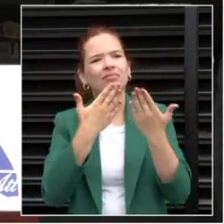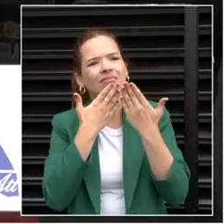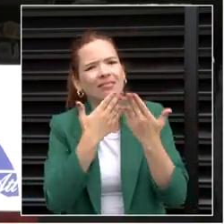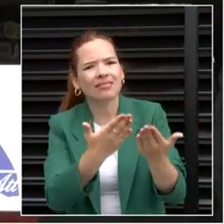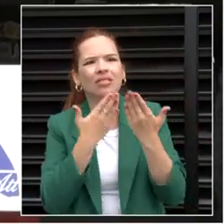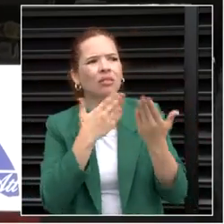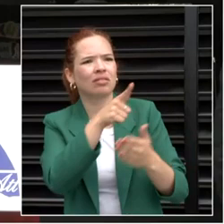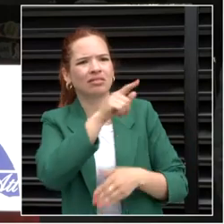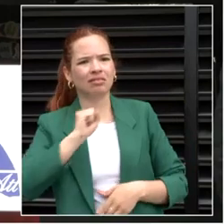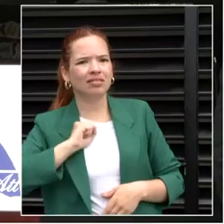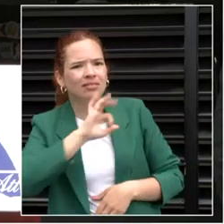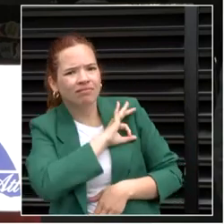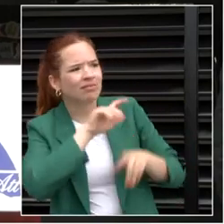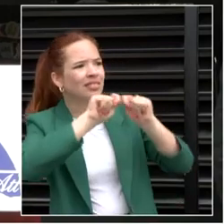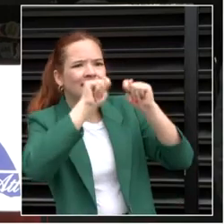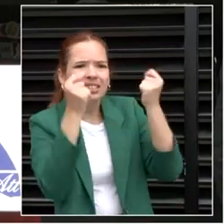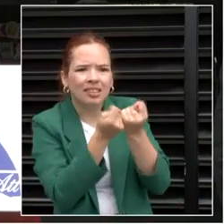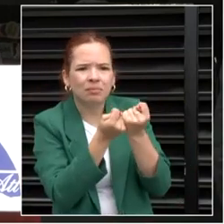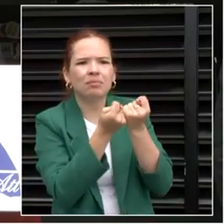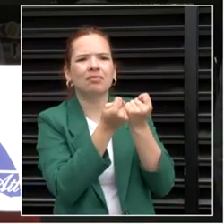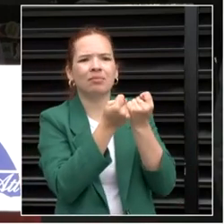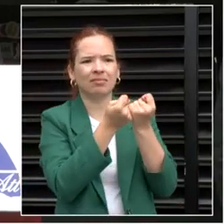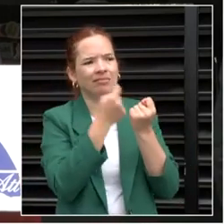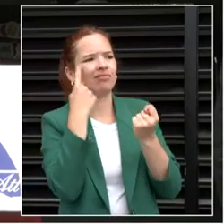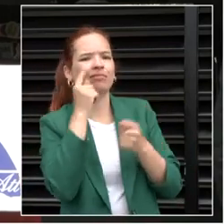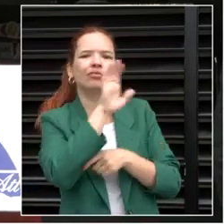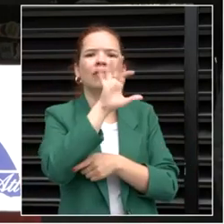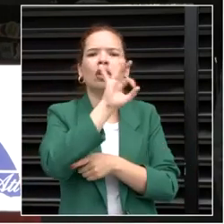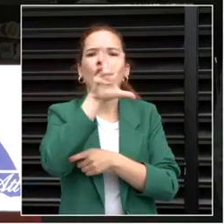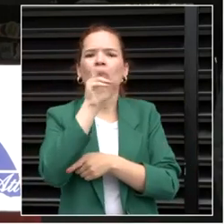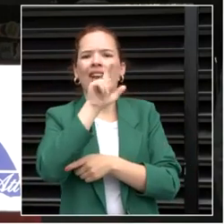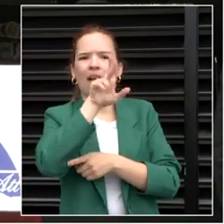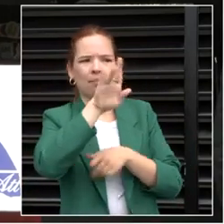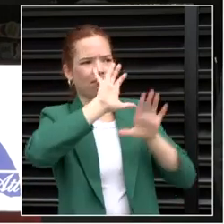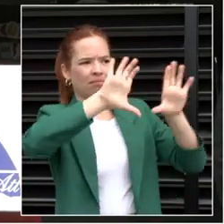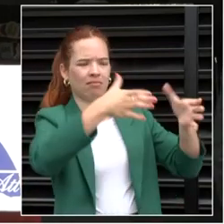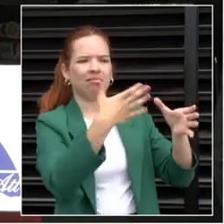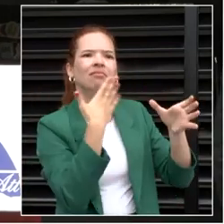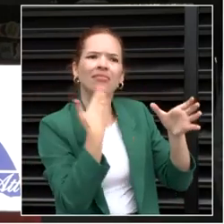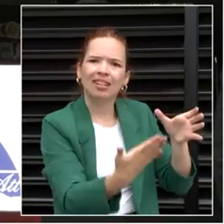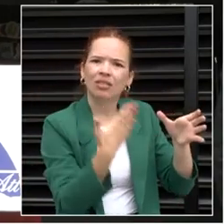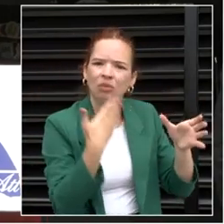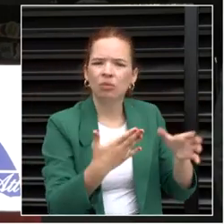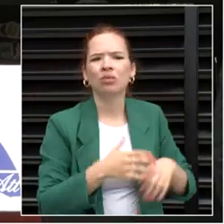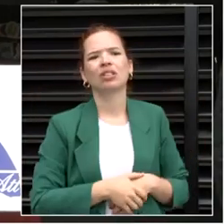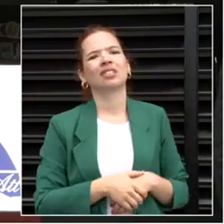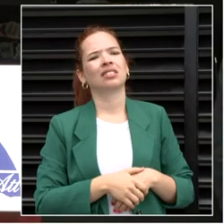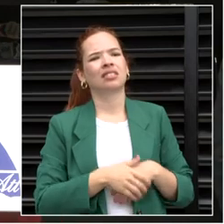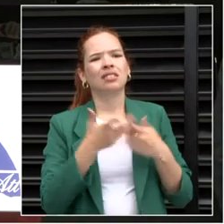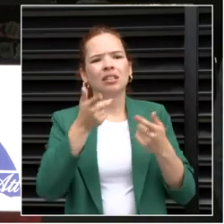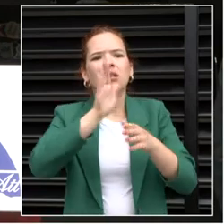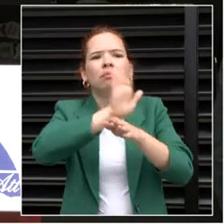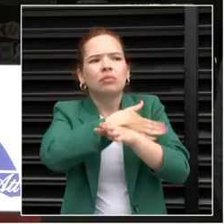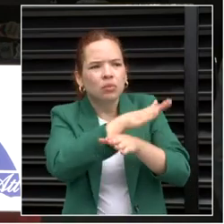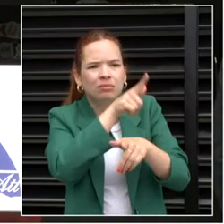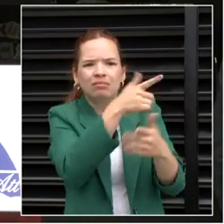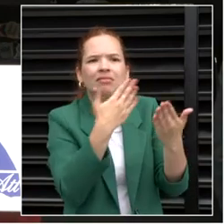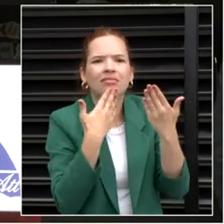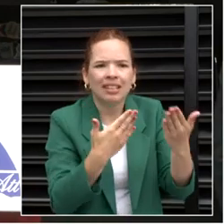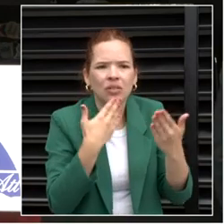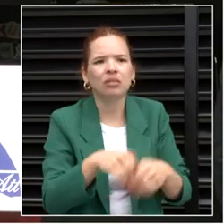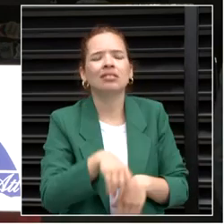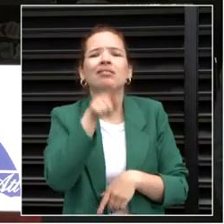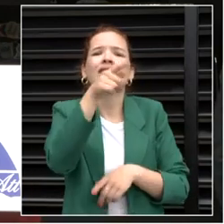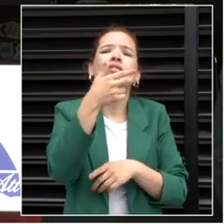for sticking with us, for being there to support music and hospitality throughout